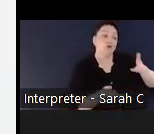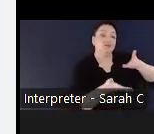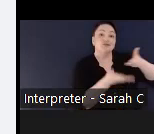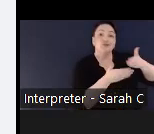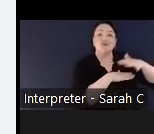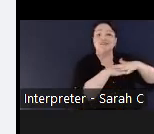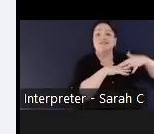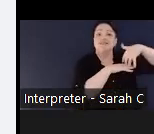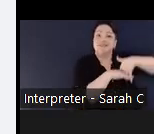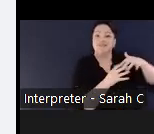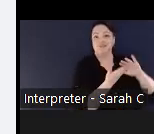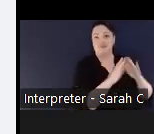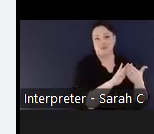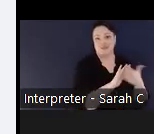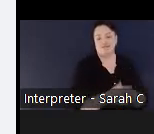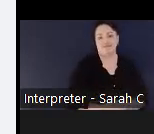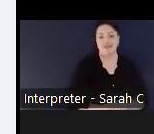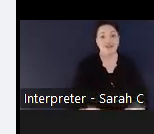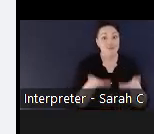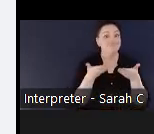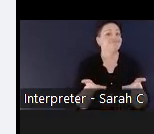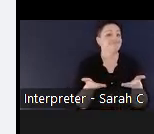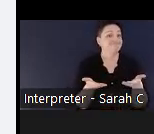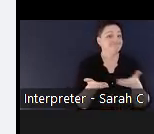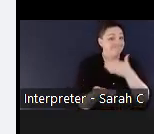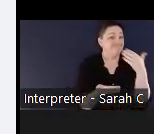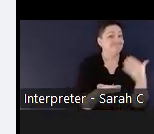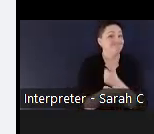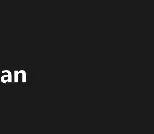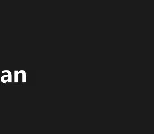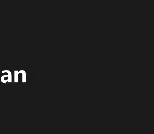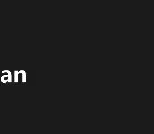so please, if you get the chance, introduce yourself on this Jamboard.